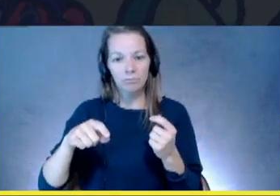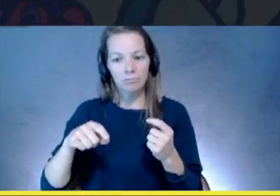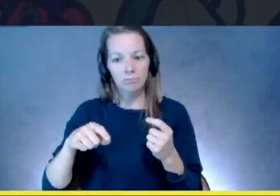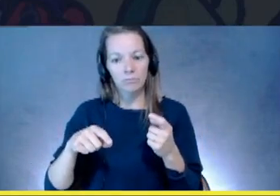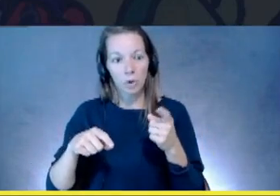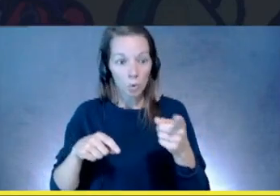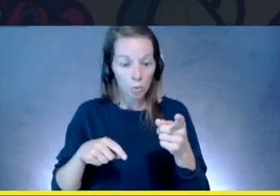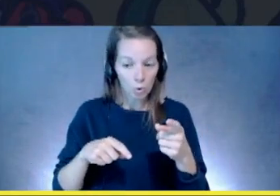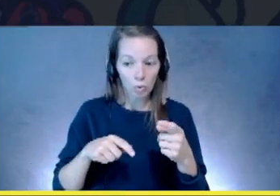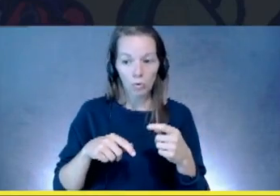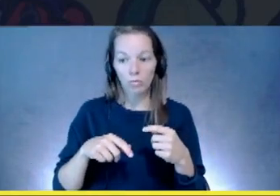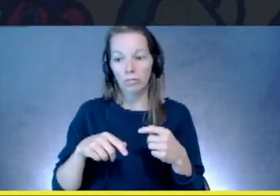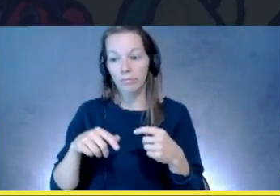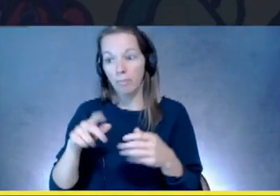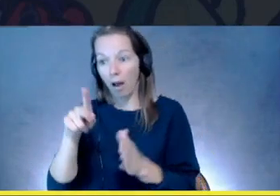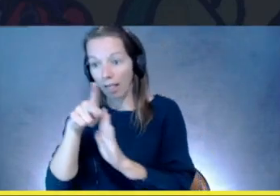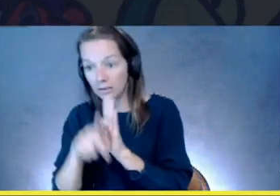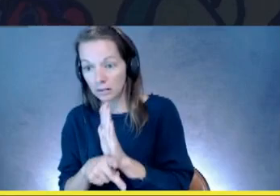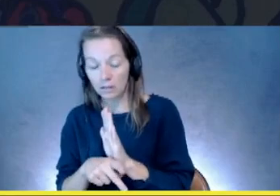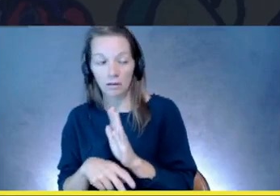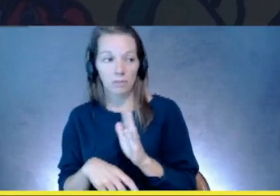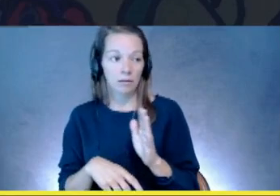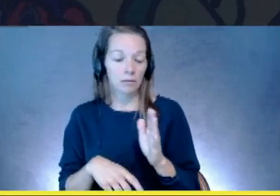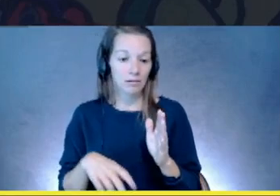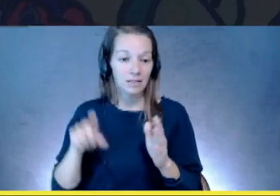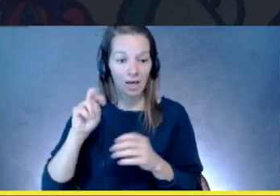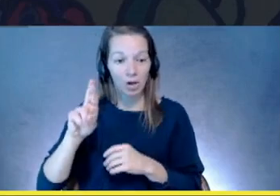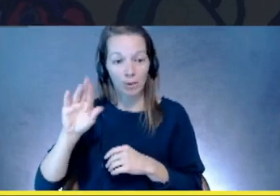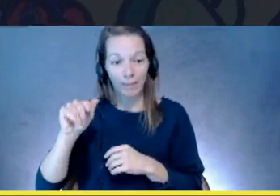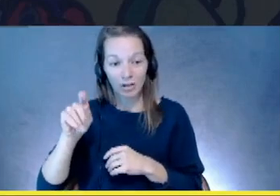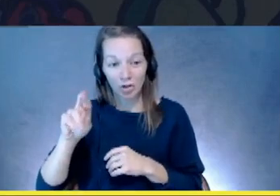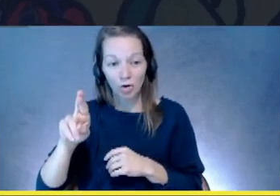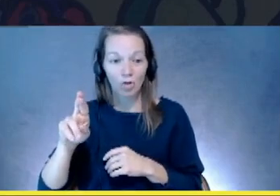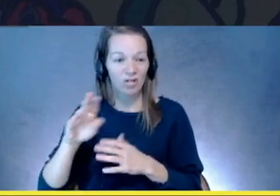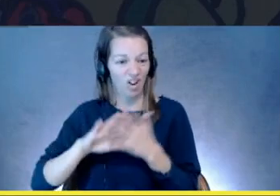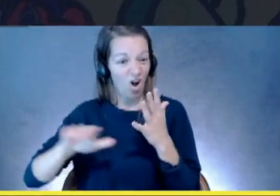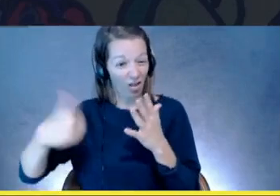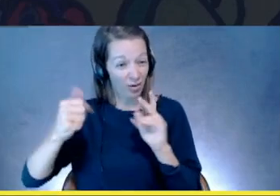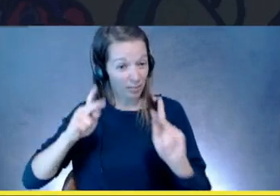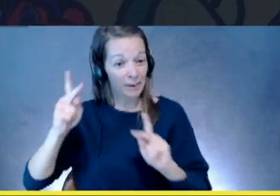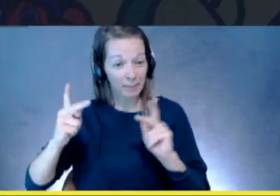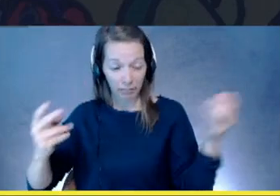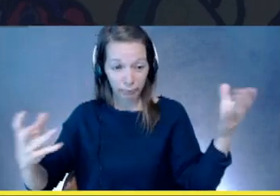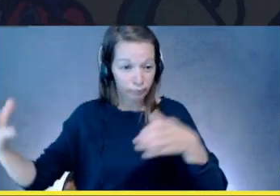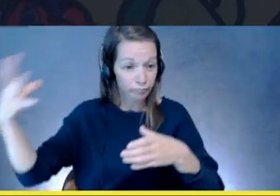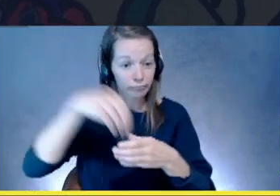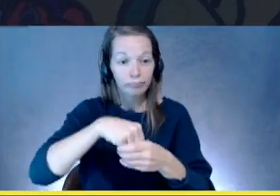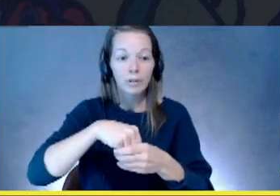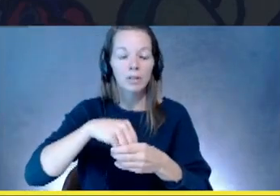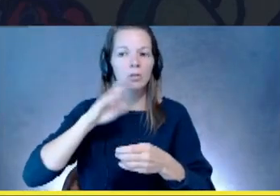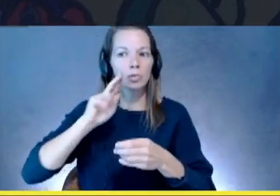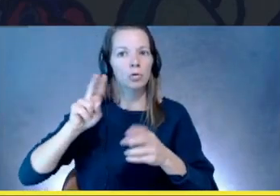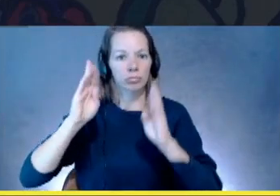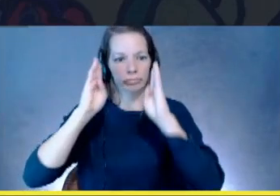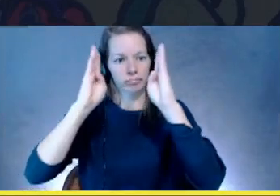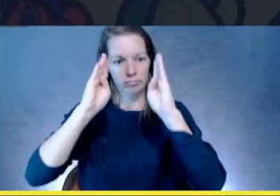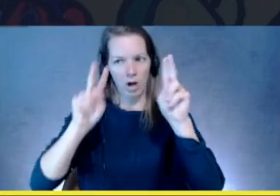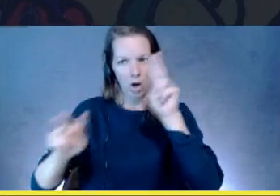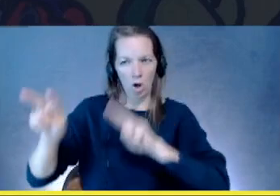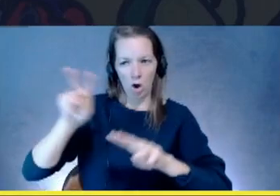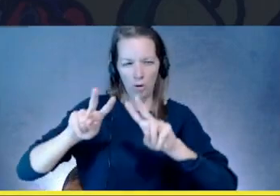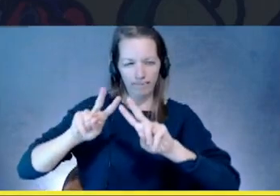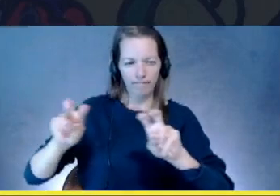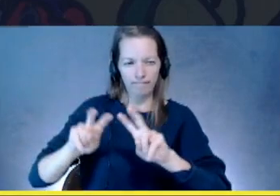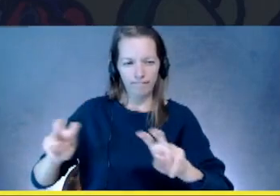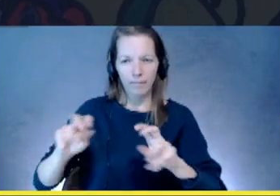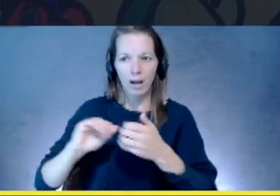the policy individuals such as Dr. Besser and other people to really look at what we can do to get